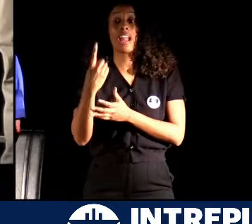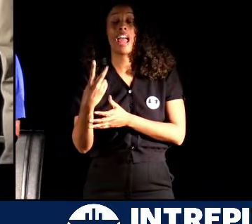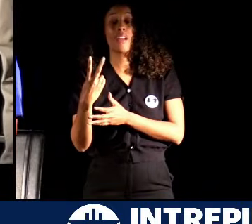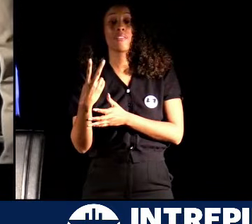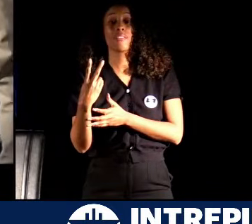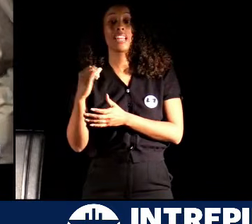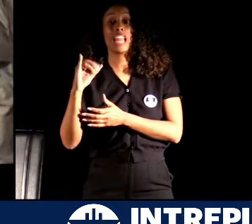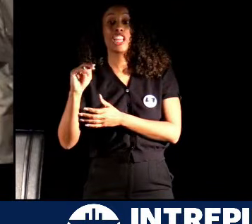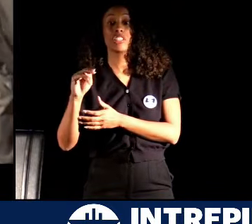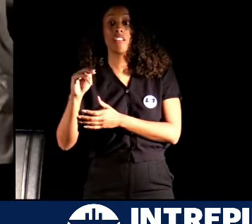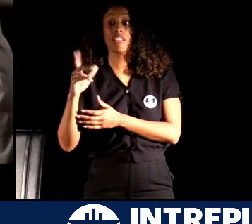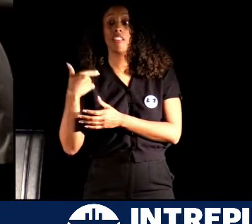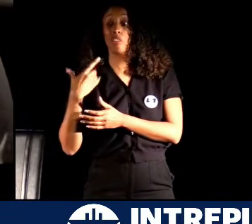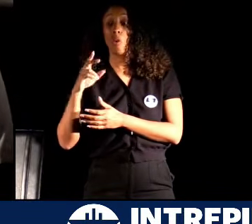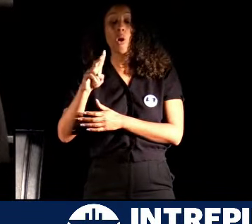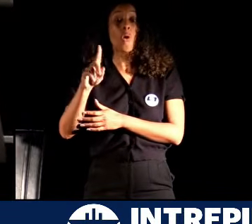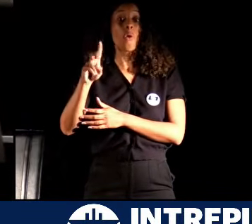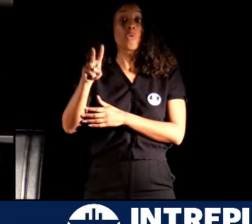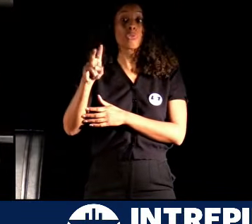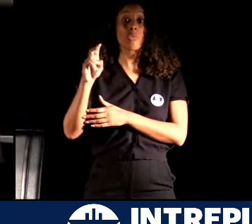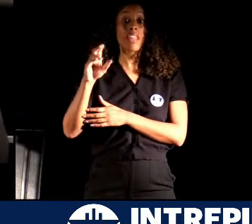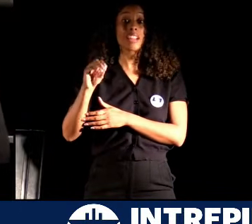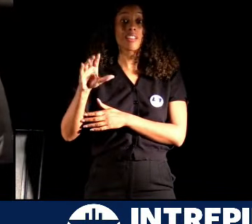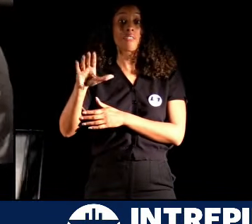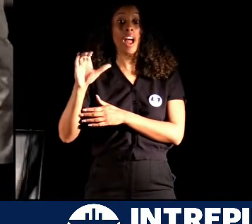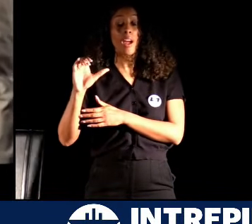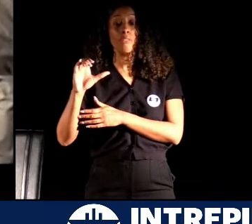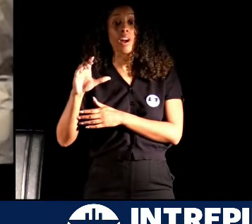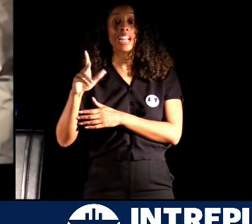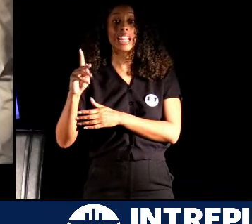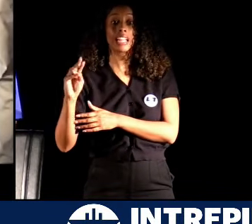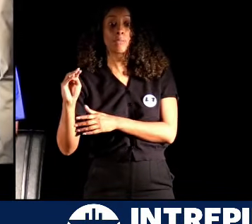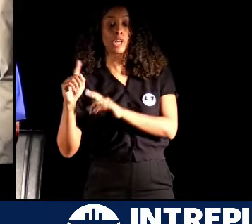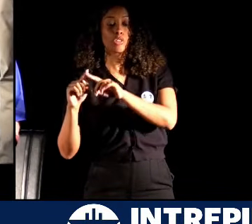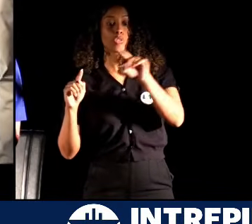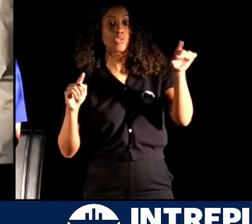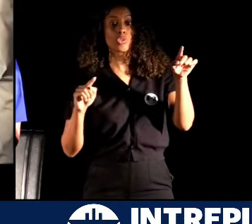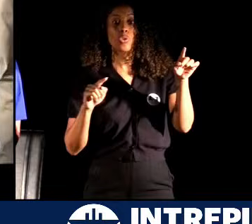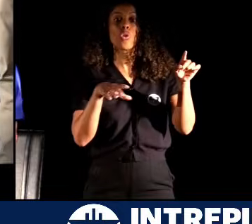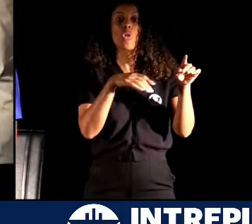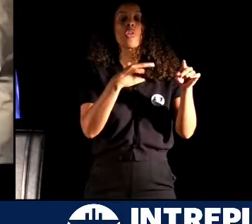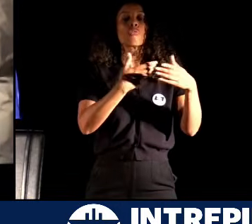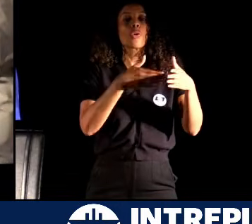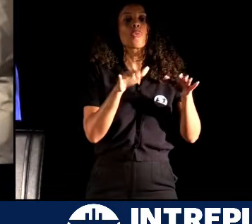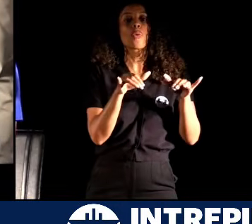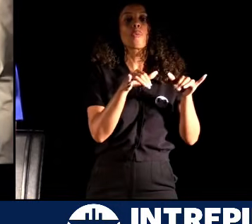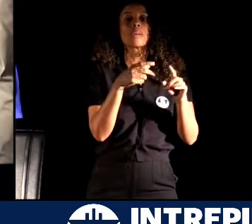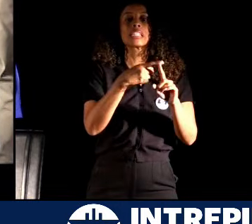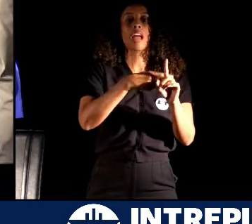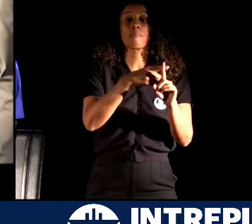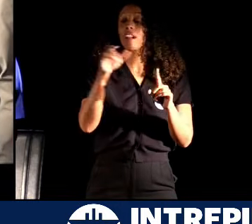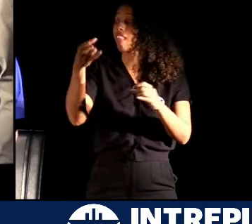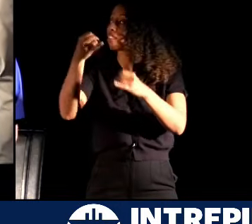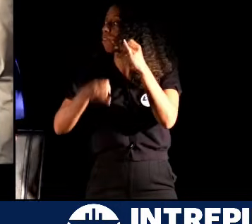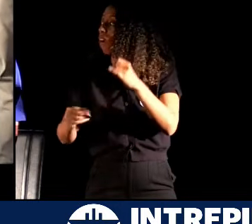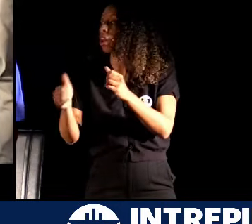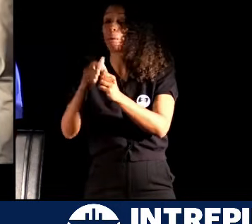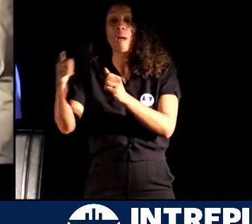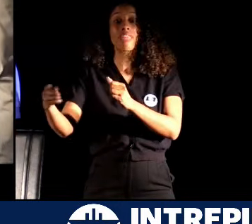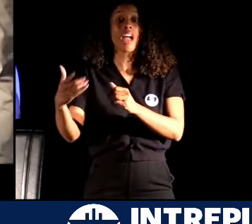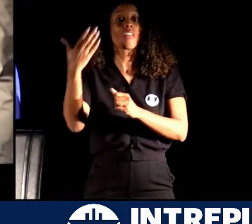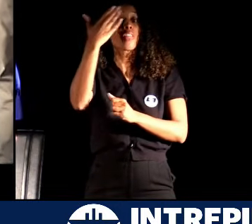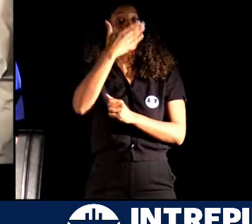degrees C to room temperature. You can see the work that it took to do that. And that's the final TPS without the face